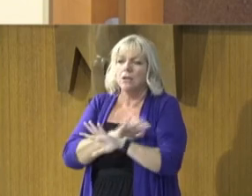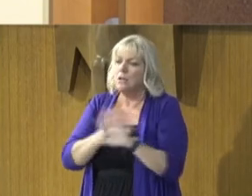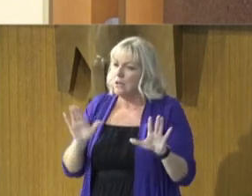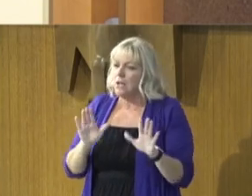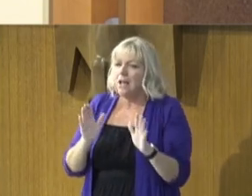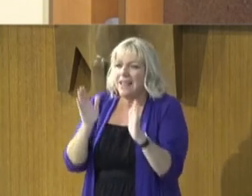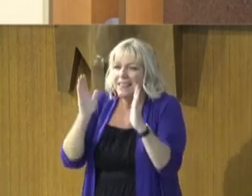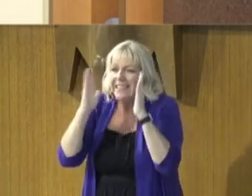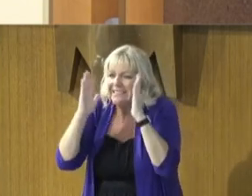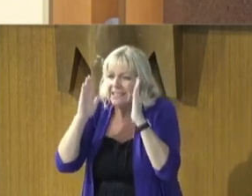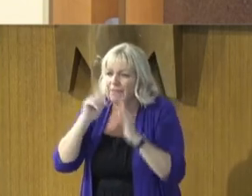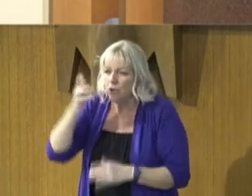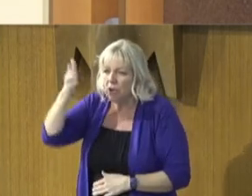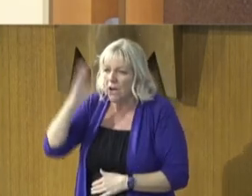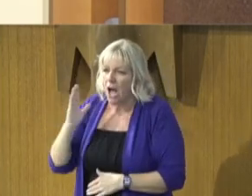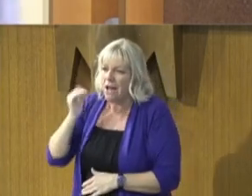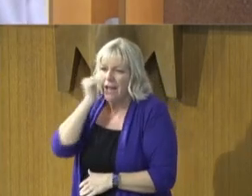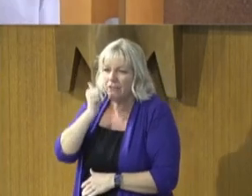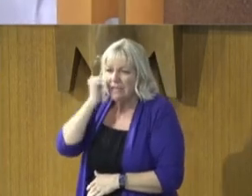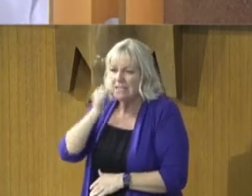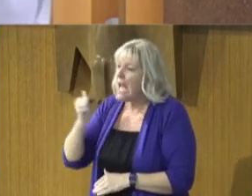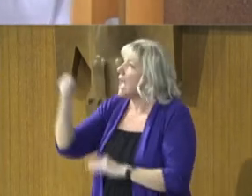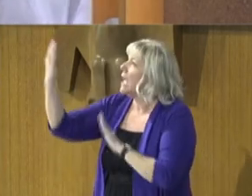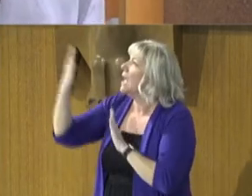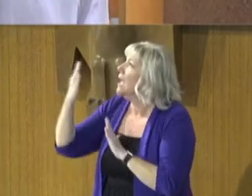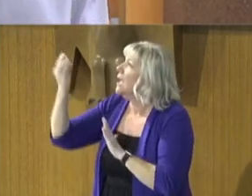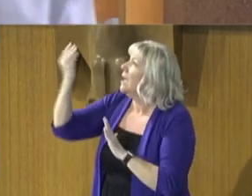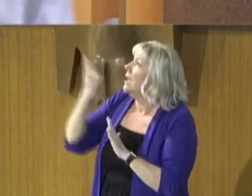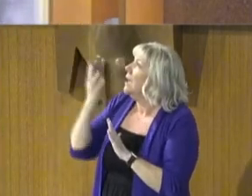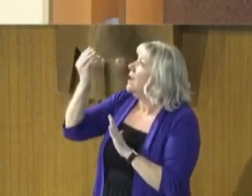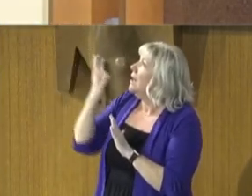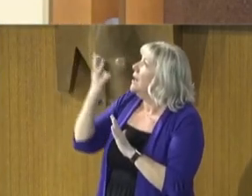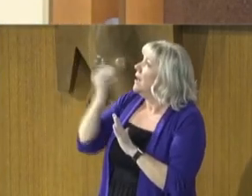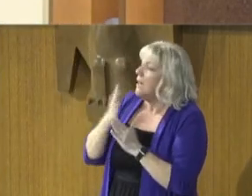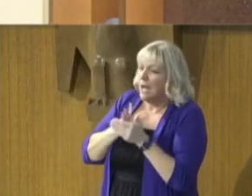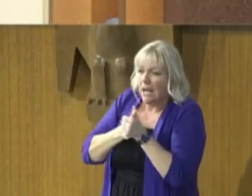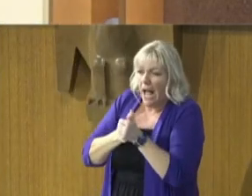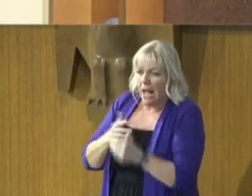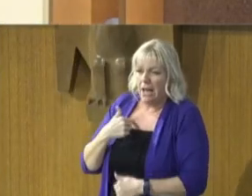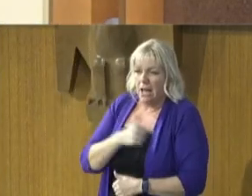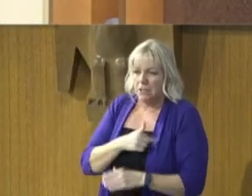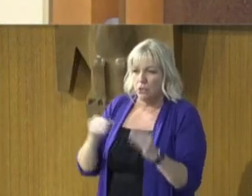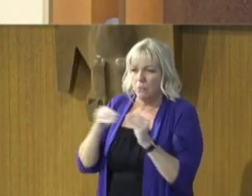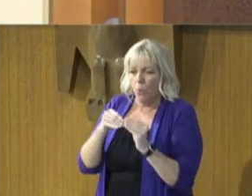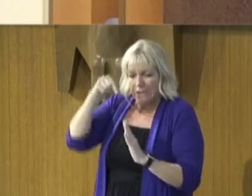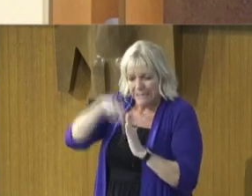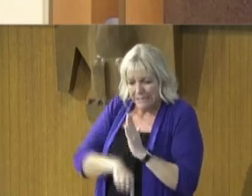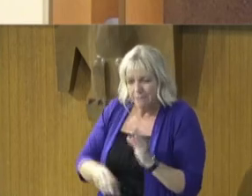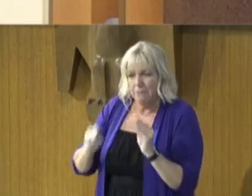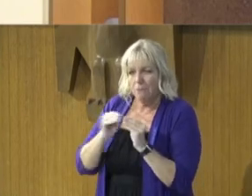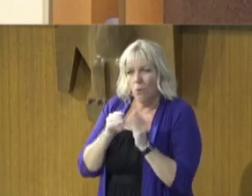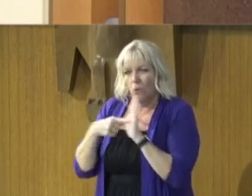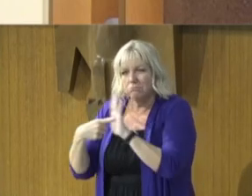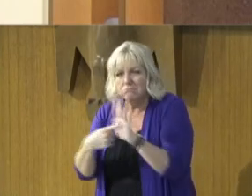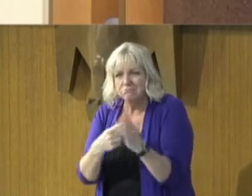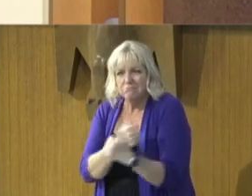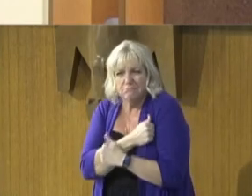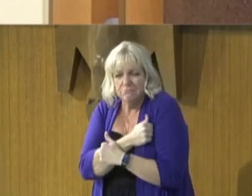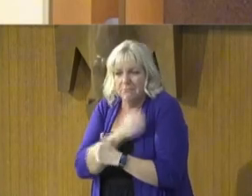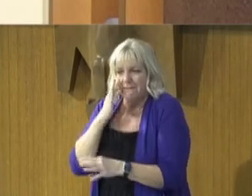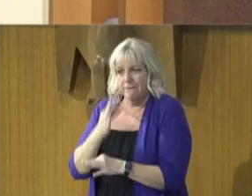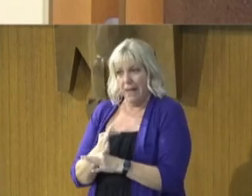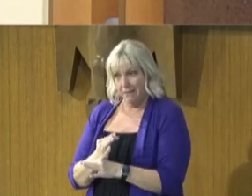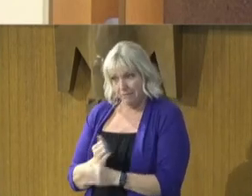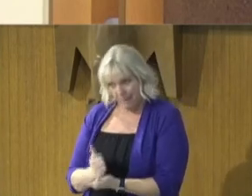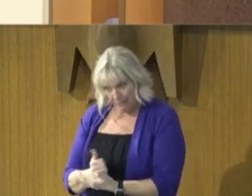who each day is guiding us into a deeper and more compassionate faith. Amen.